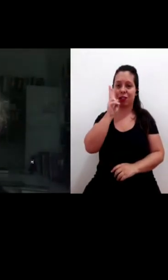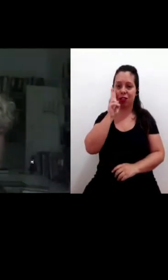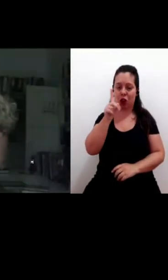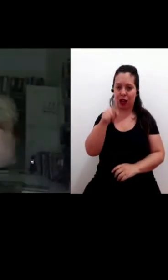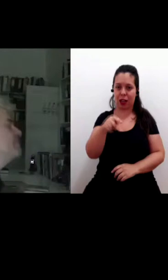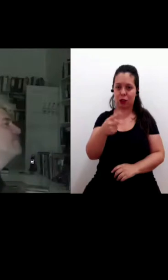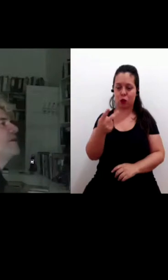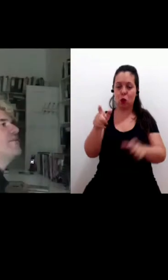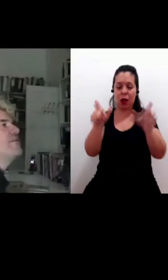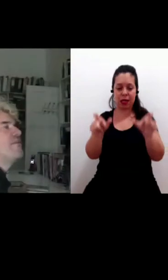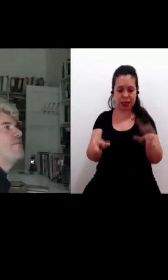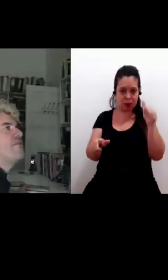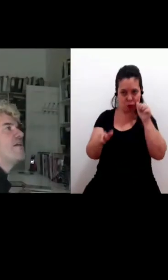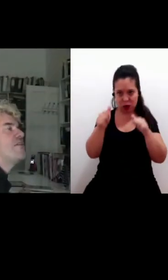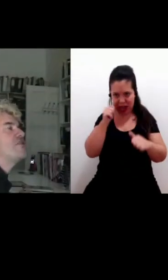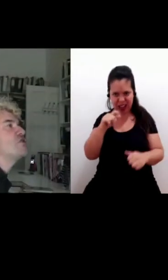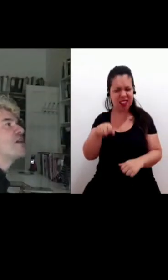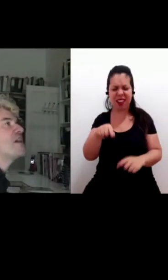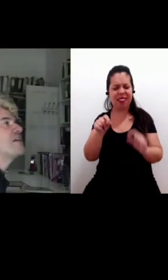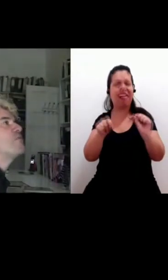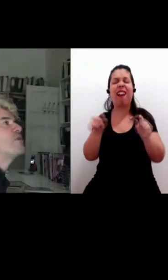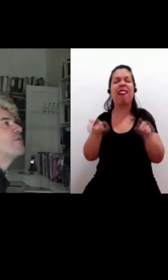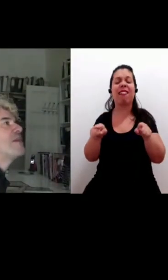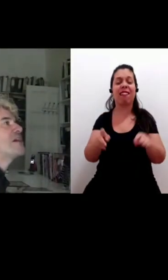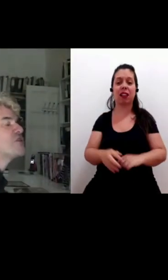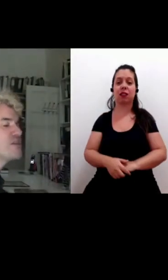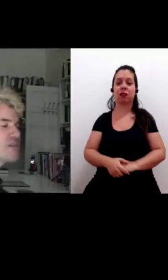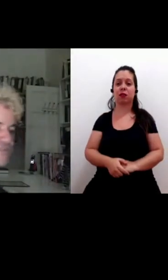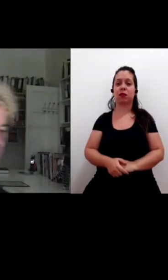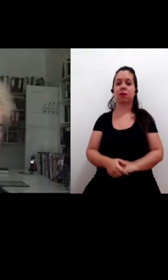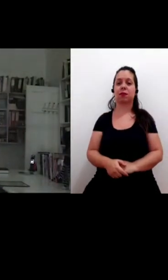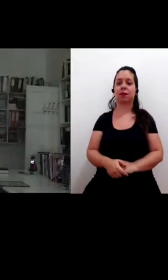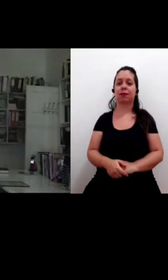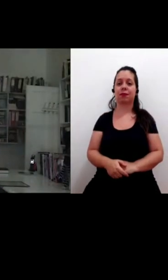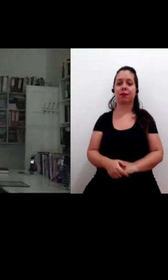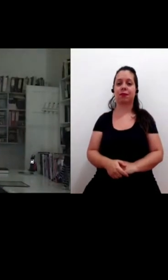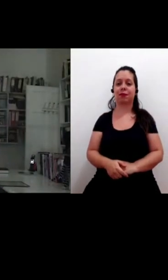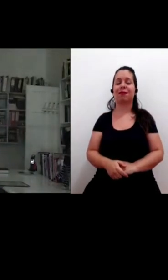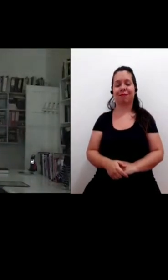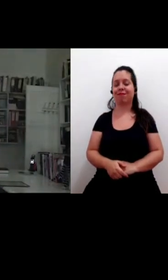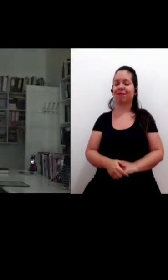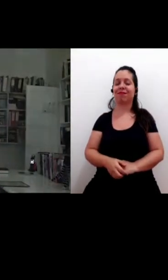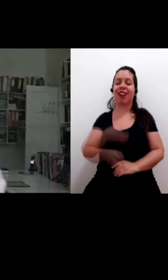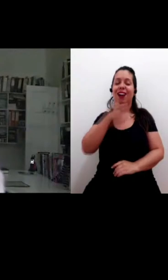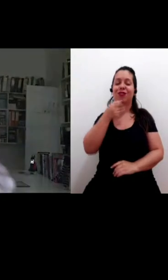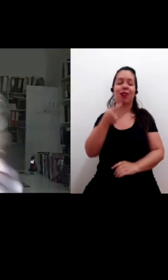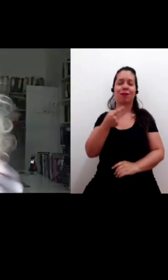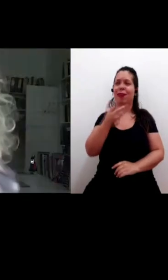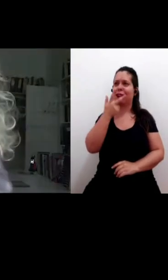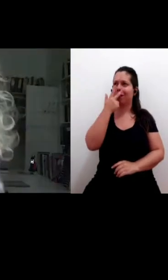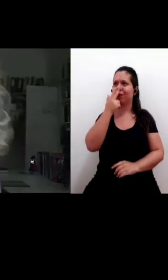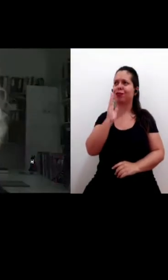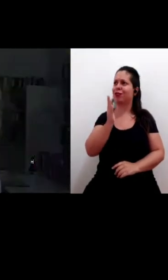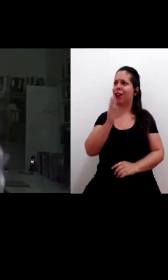so it's... this is, I think, one of the best things I've done. On the 30th of